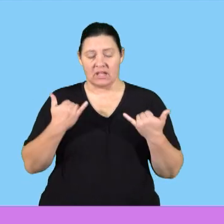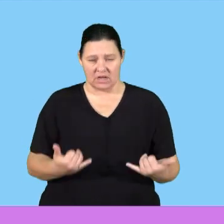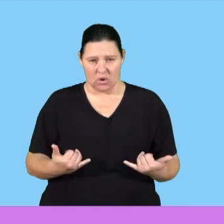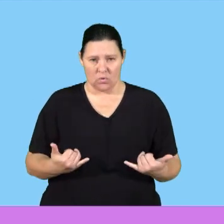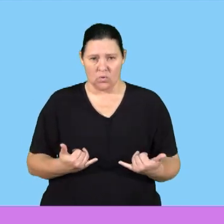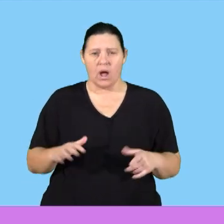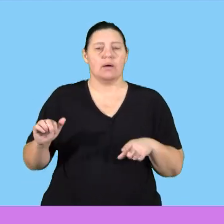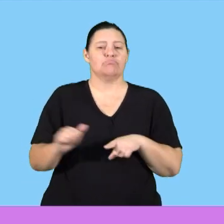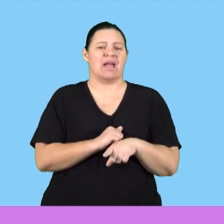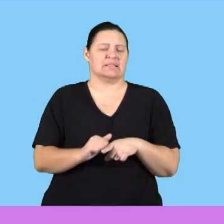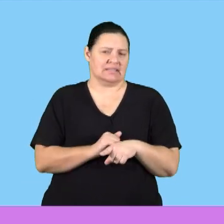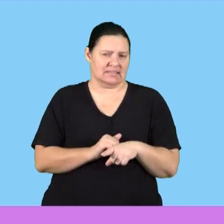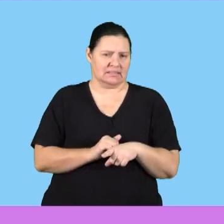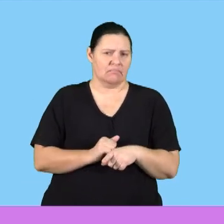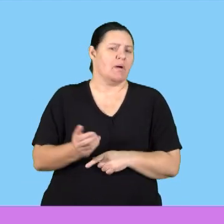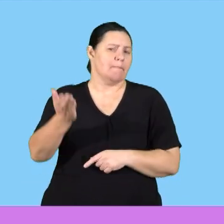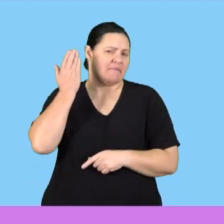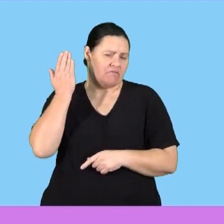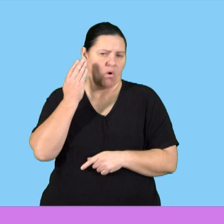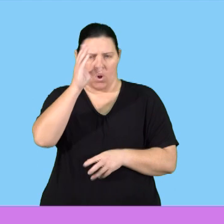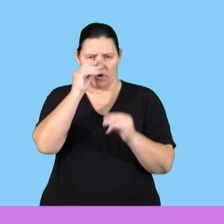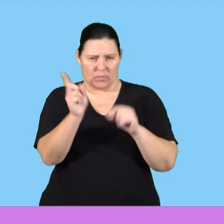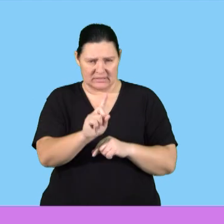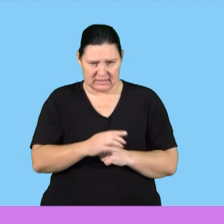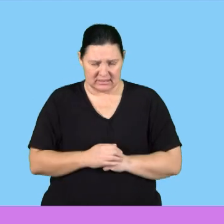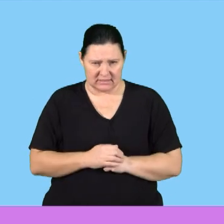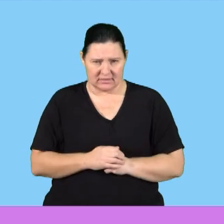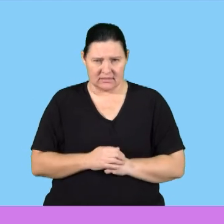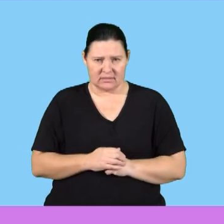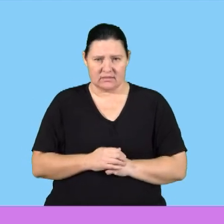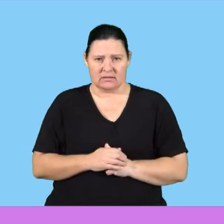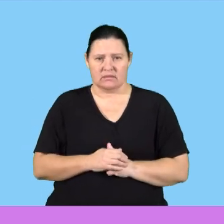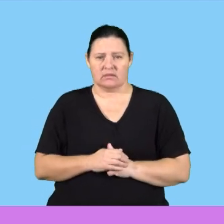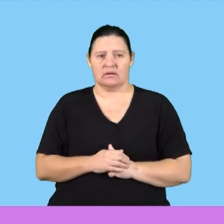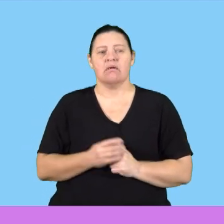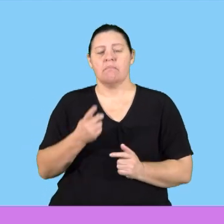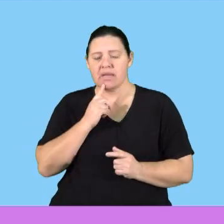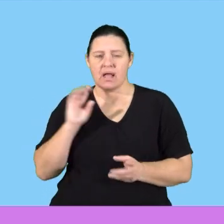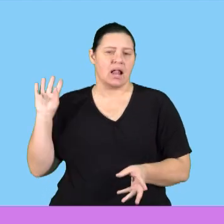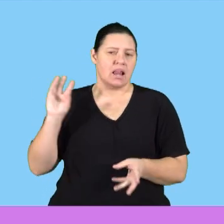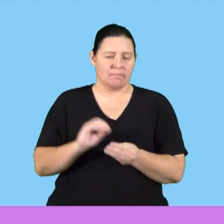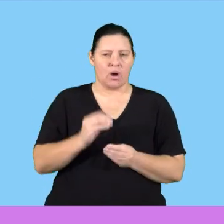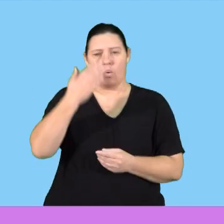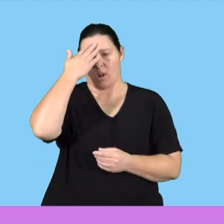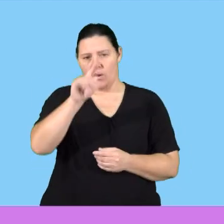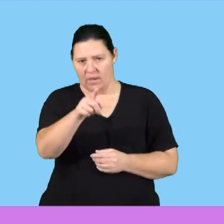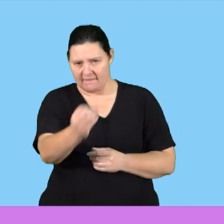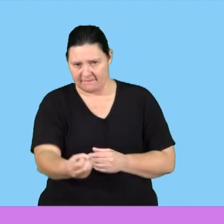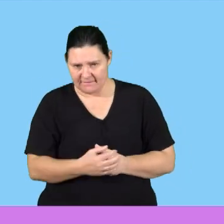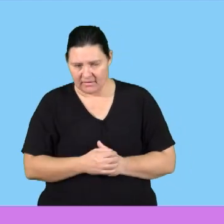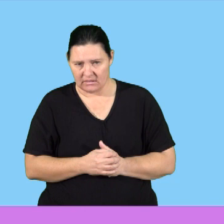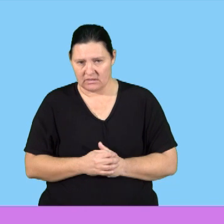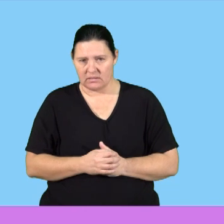so now let us just get practice of what you learned previously, just to recap on what you